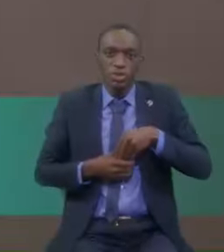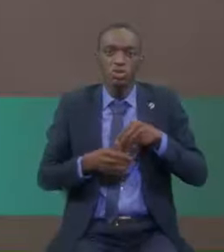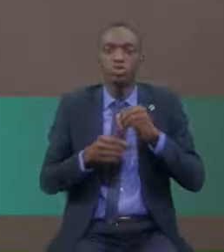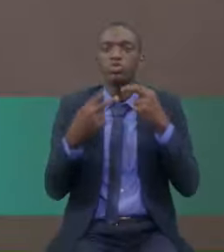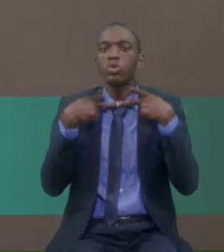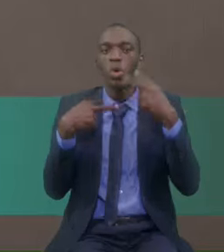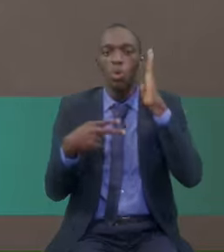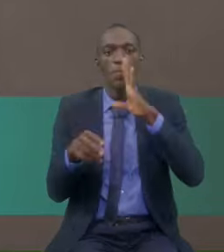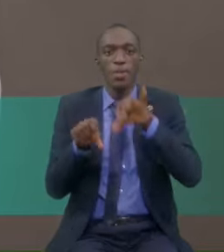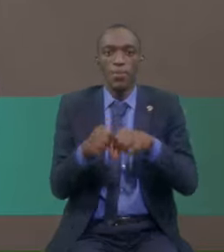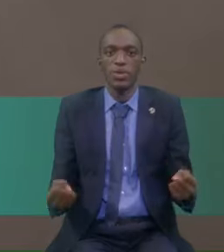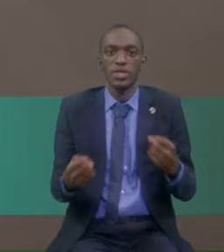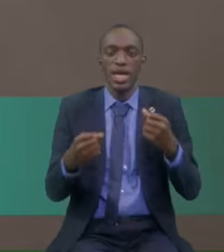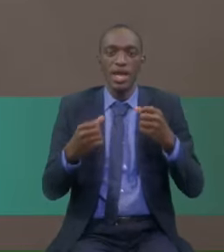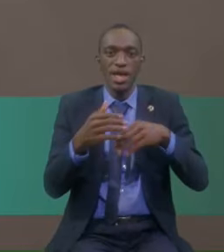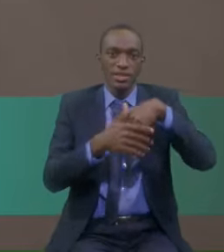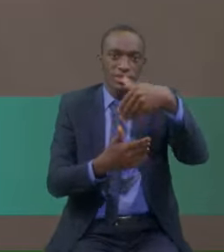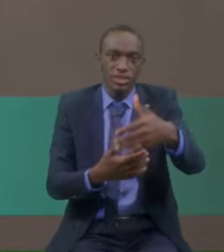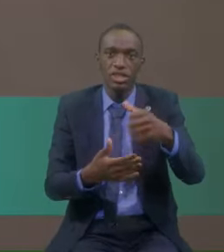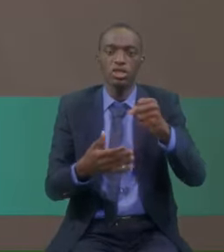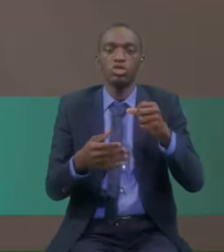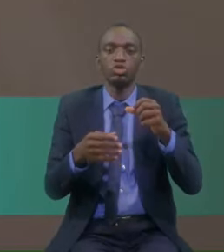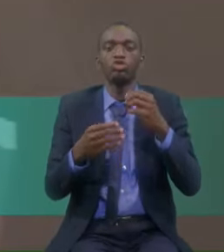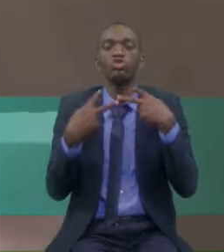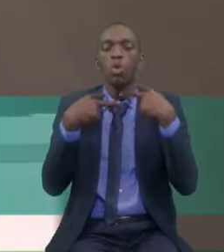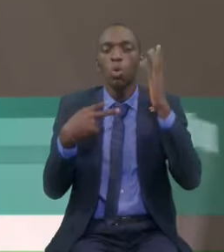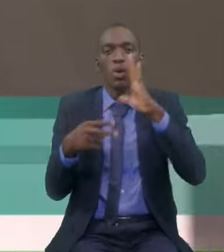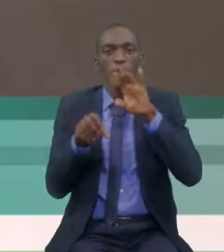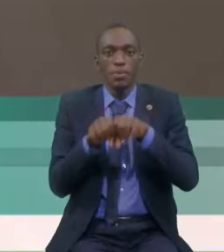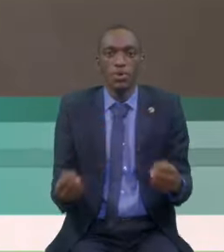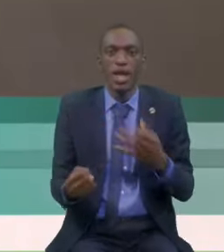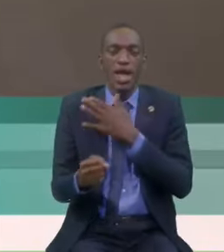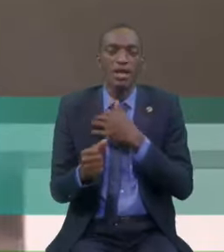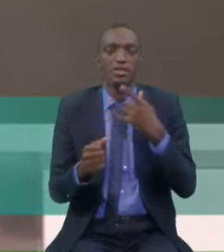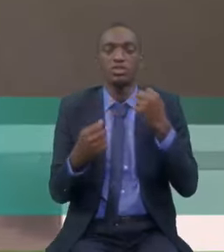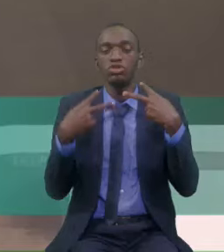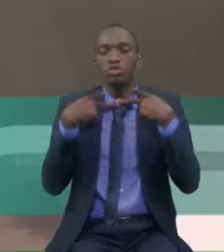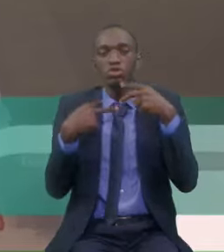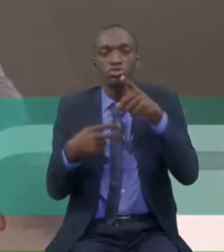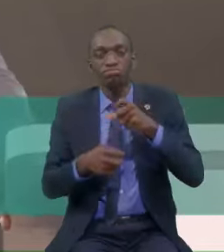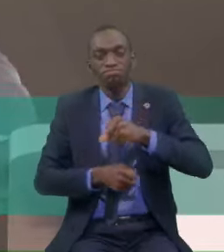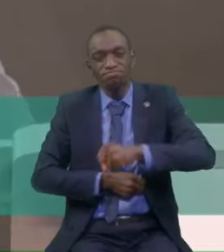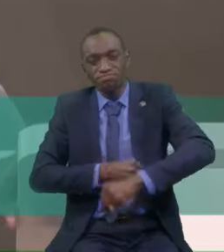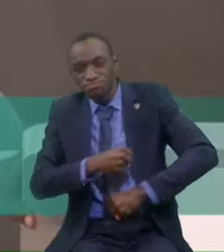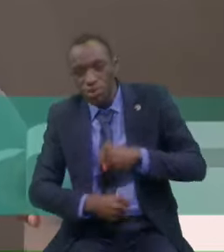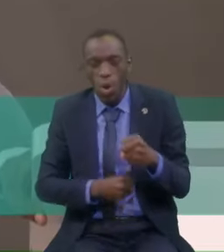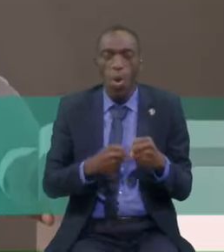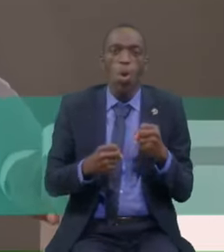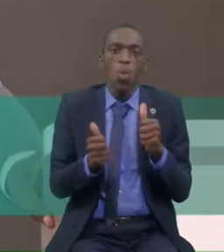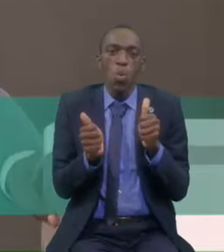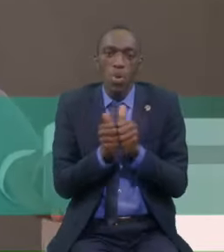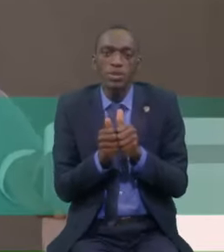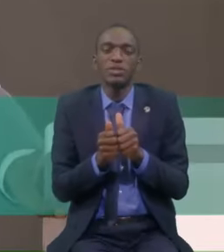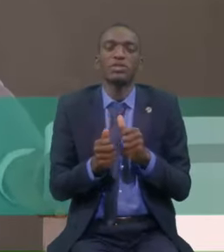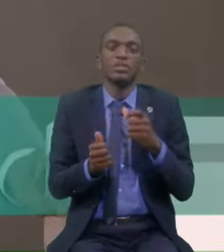be broken. And the yoke you've been battling with and struggling, it may be this